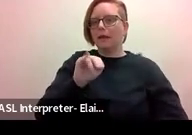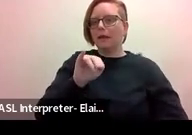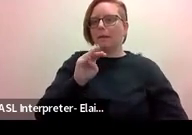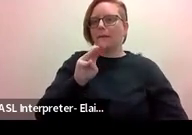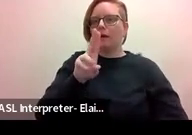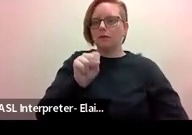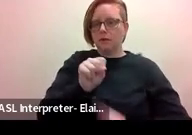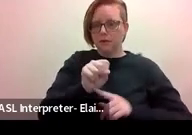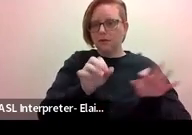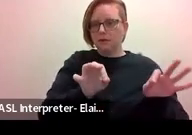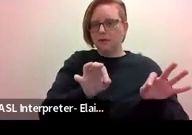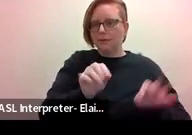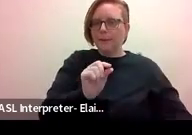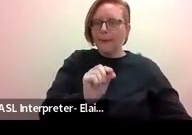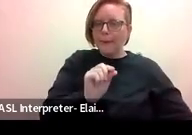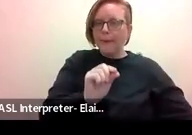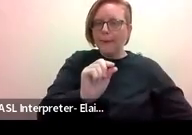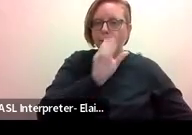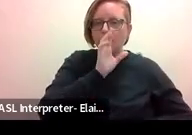any progress is progress.